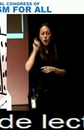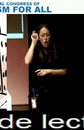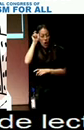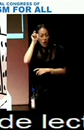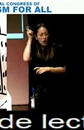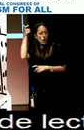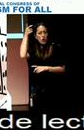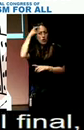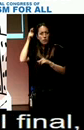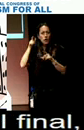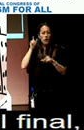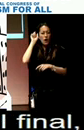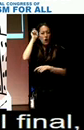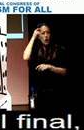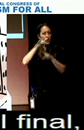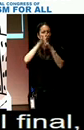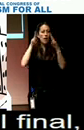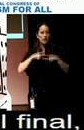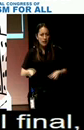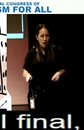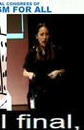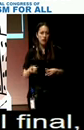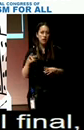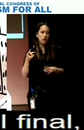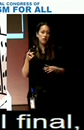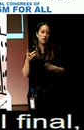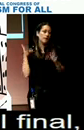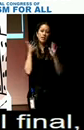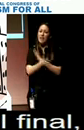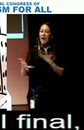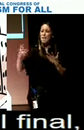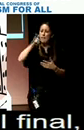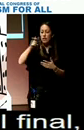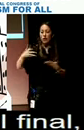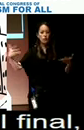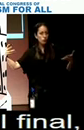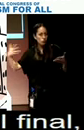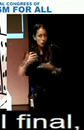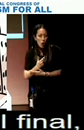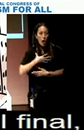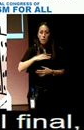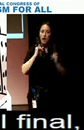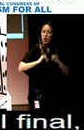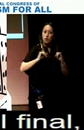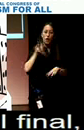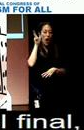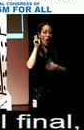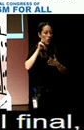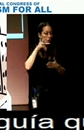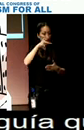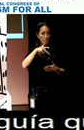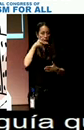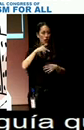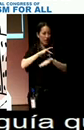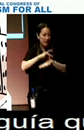we took into account the concept of design for all. We wanted to design and customize audio guides